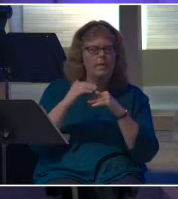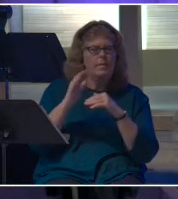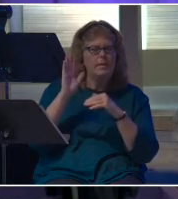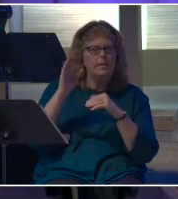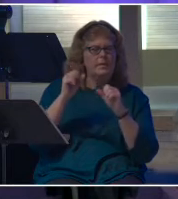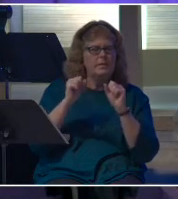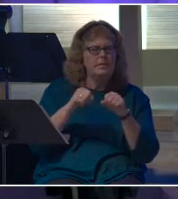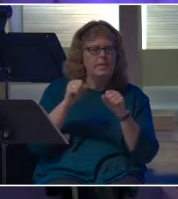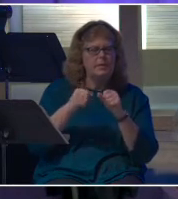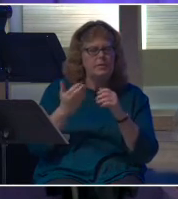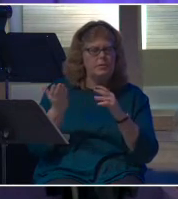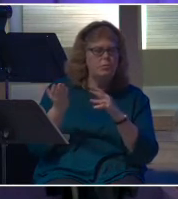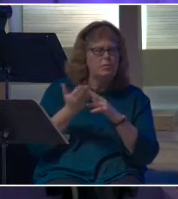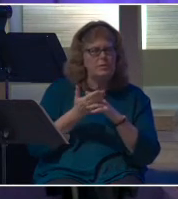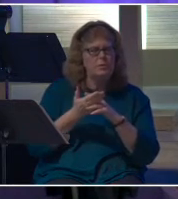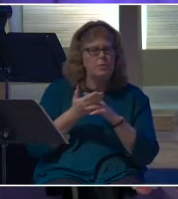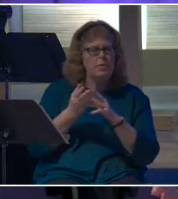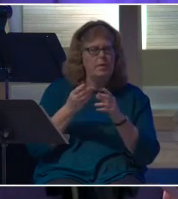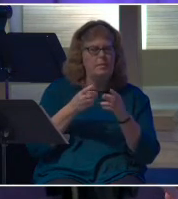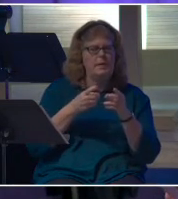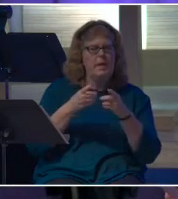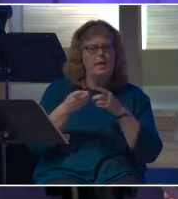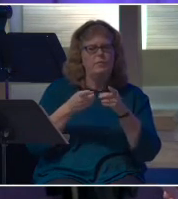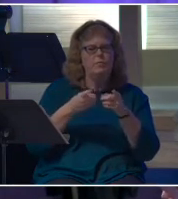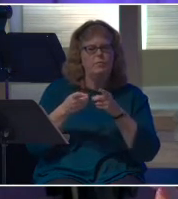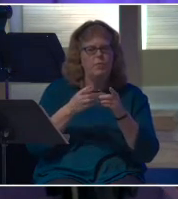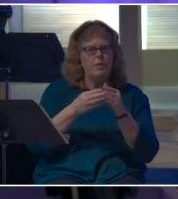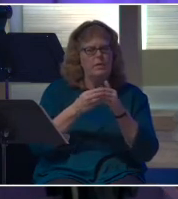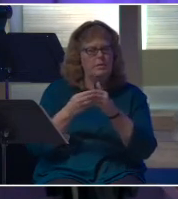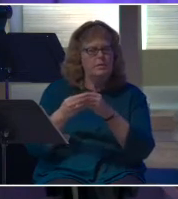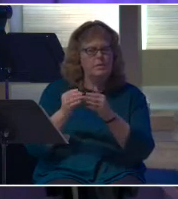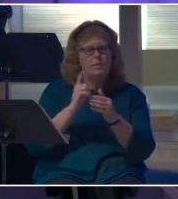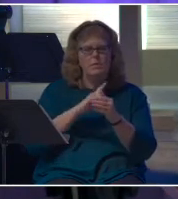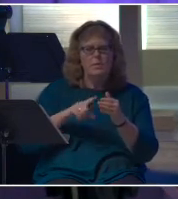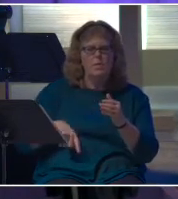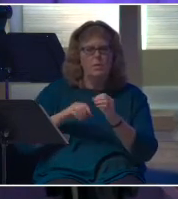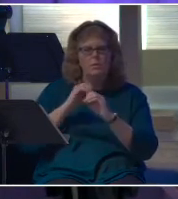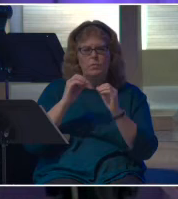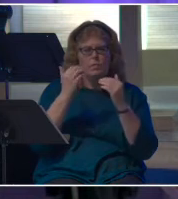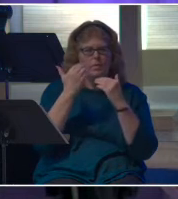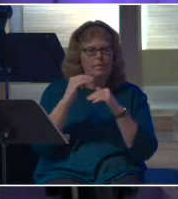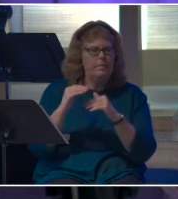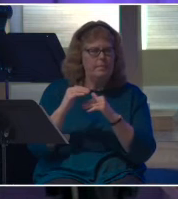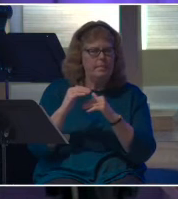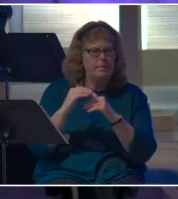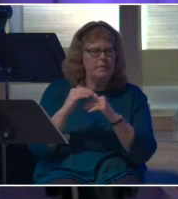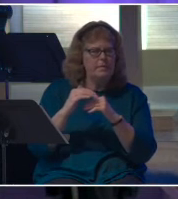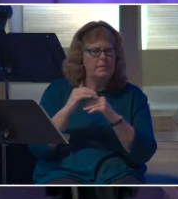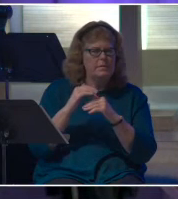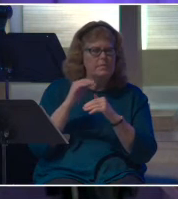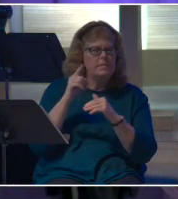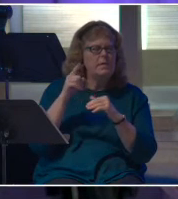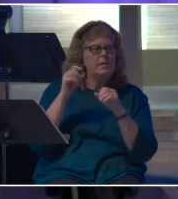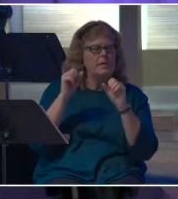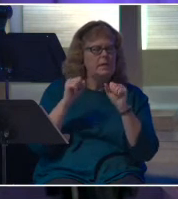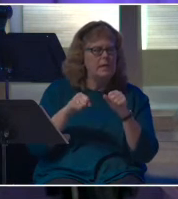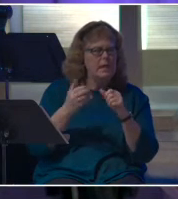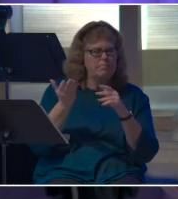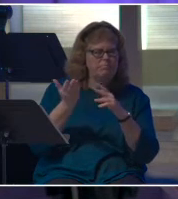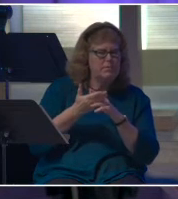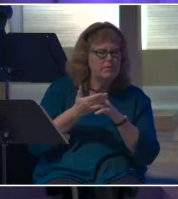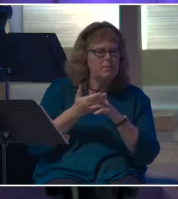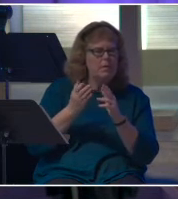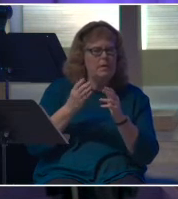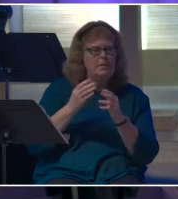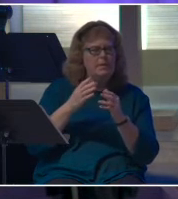to interrupt and to direct. The Lord is unbound in his ability to